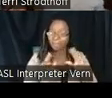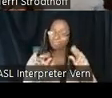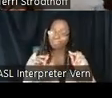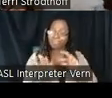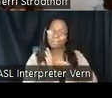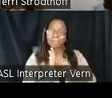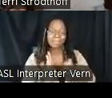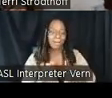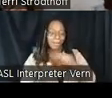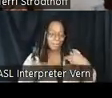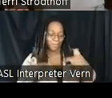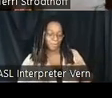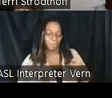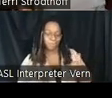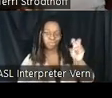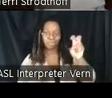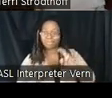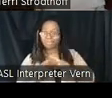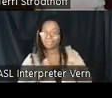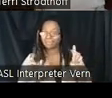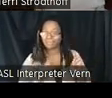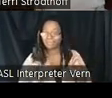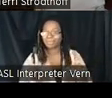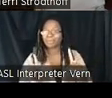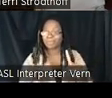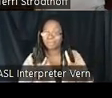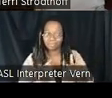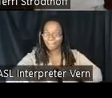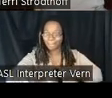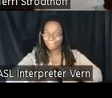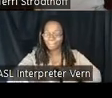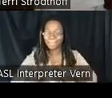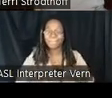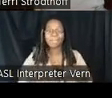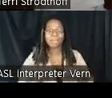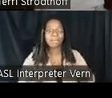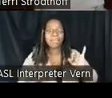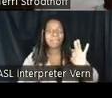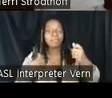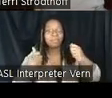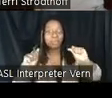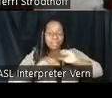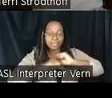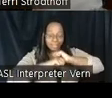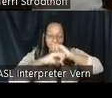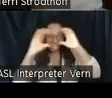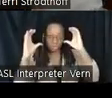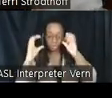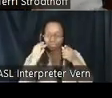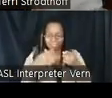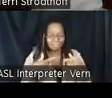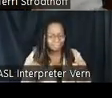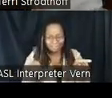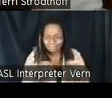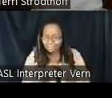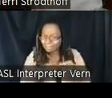healing journey, right? But I want to imagine that this is the same baby popping into this